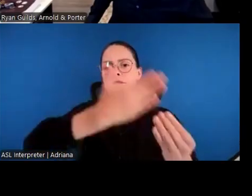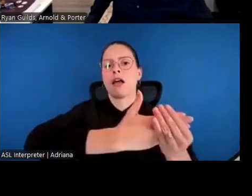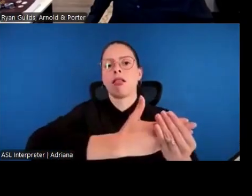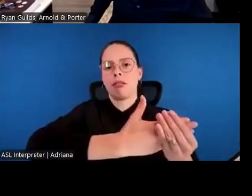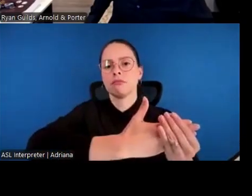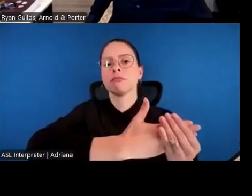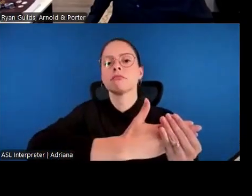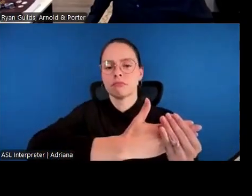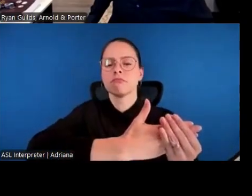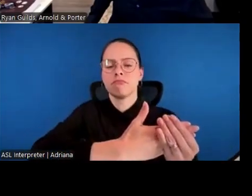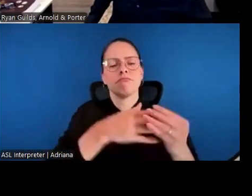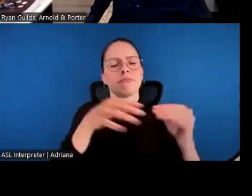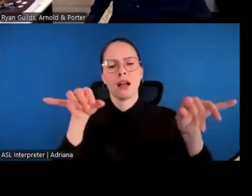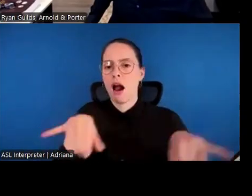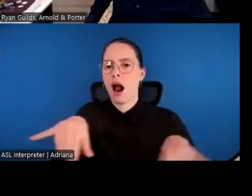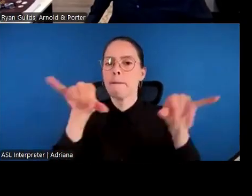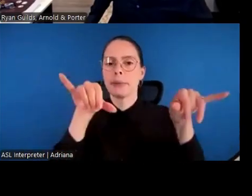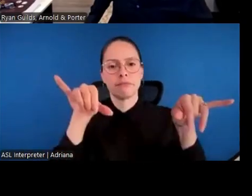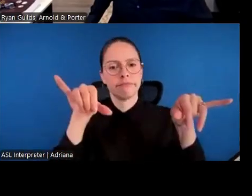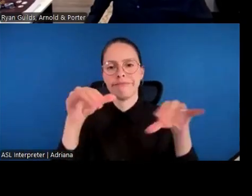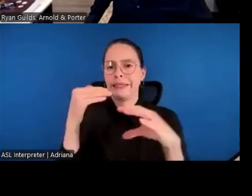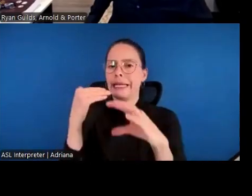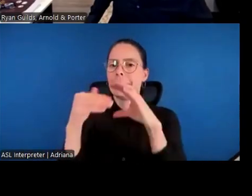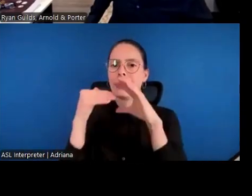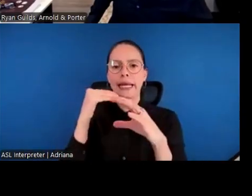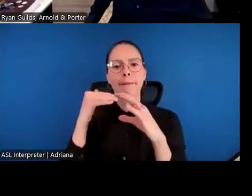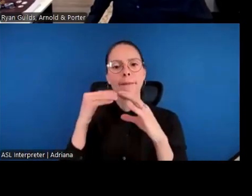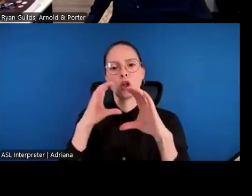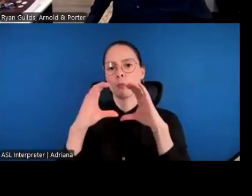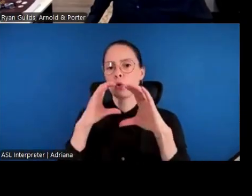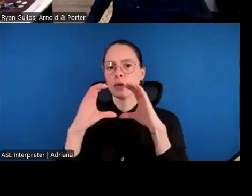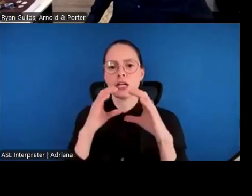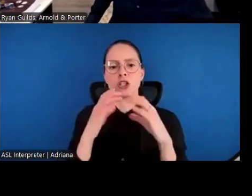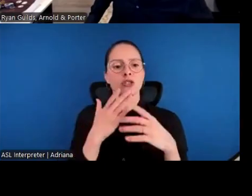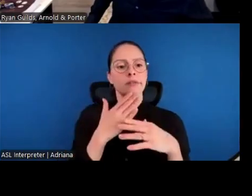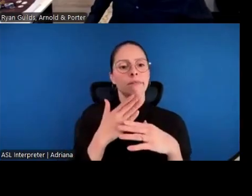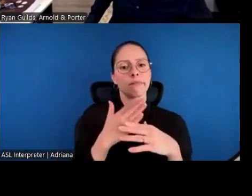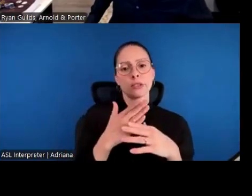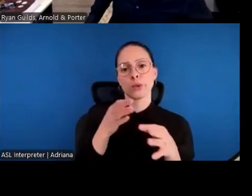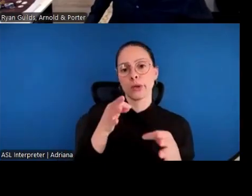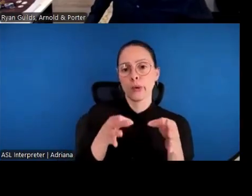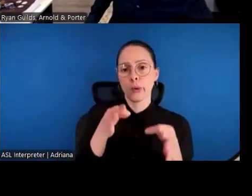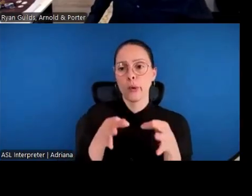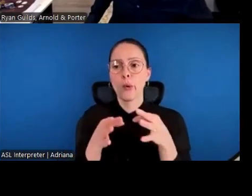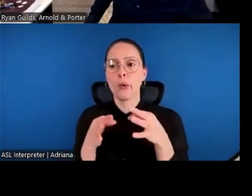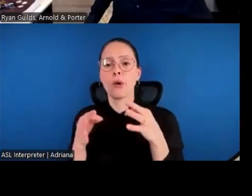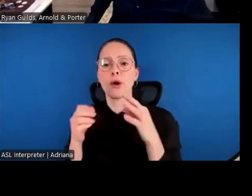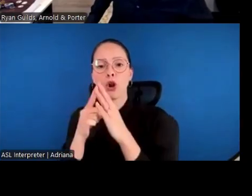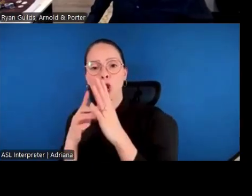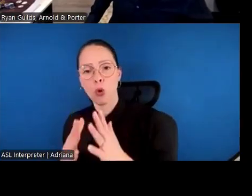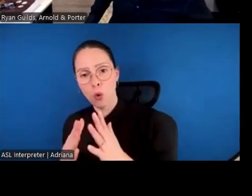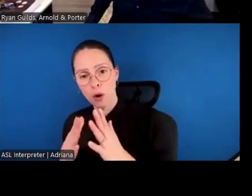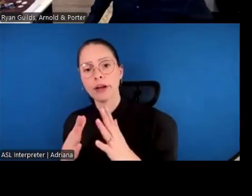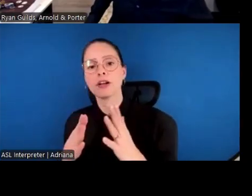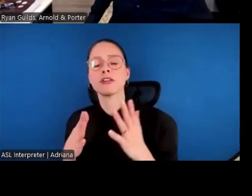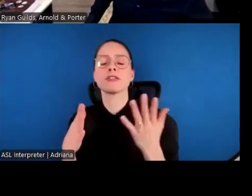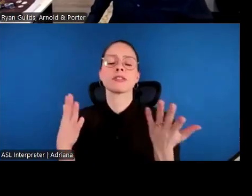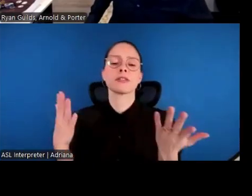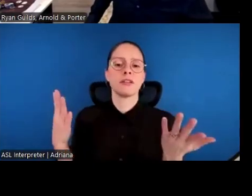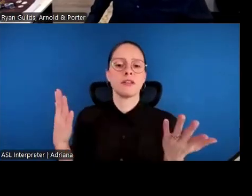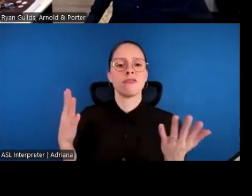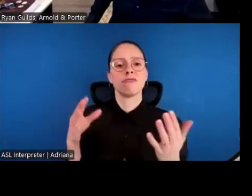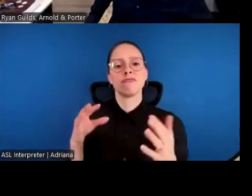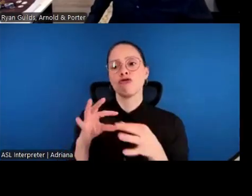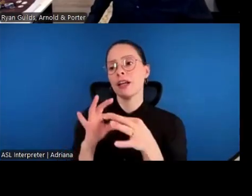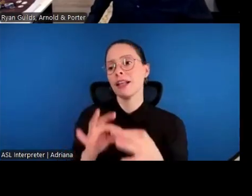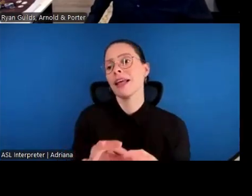for there to be email interactions between the court and the parties, and sometimes you, regarding the status of the case, the status